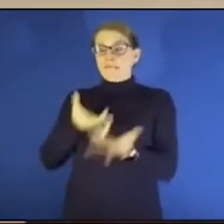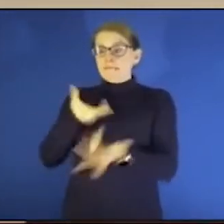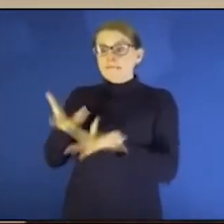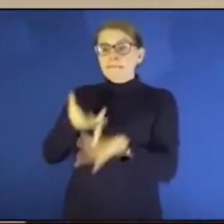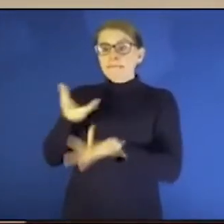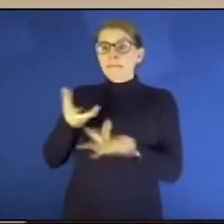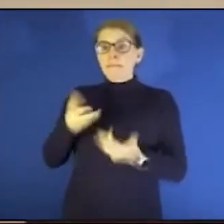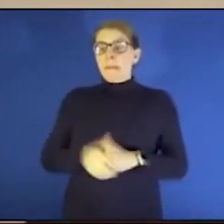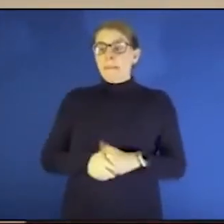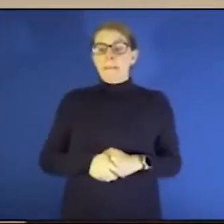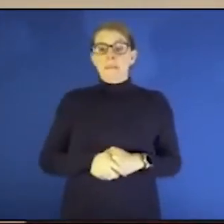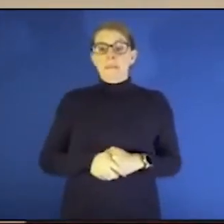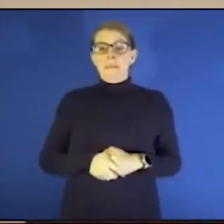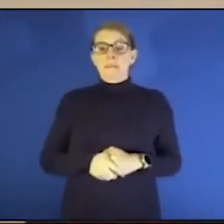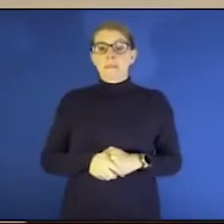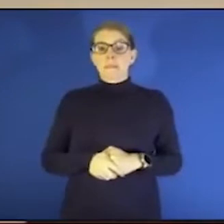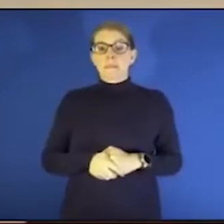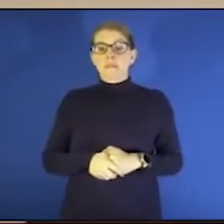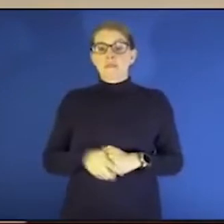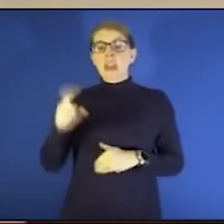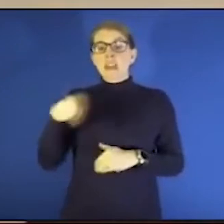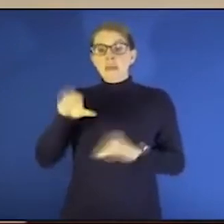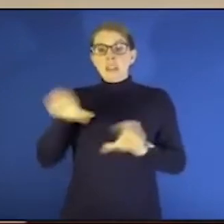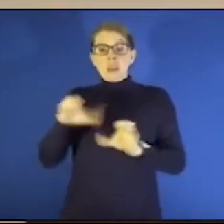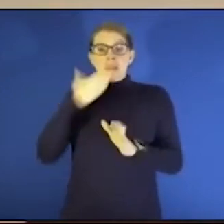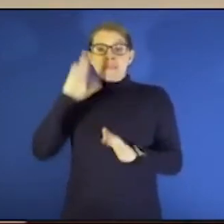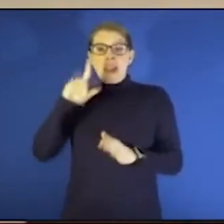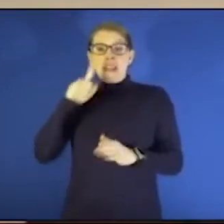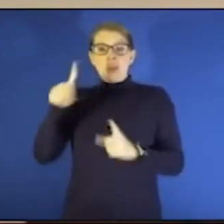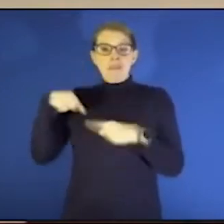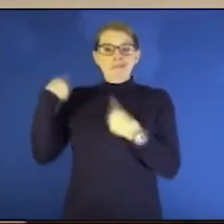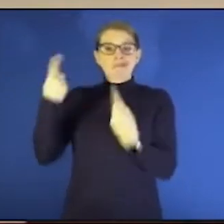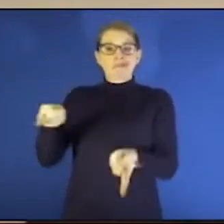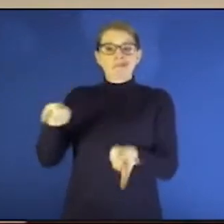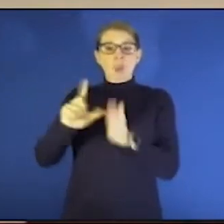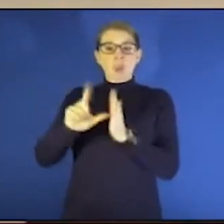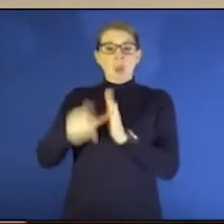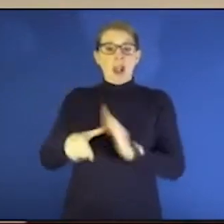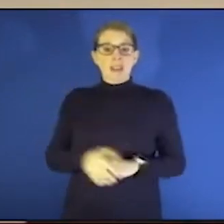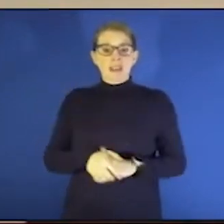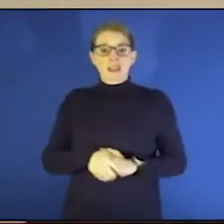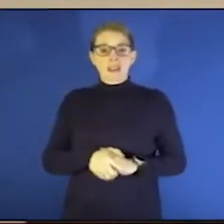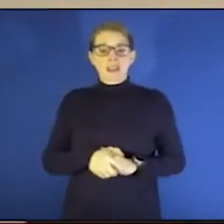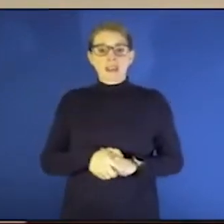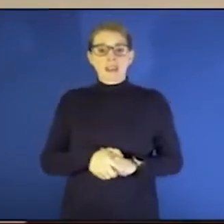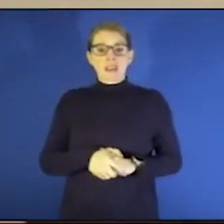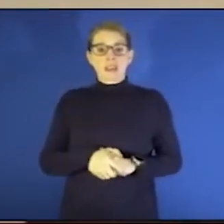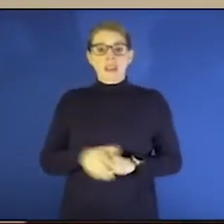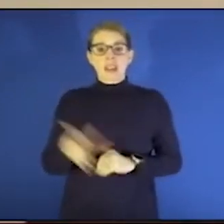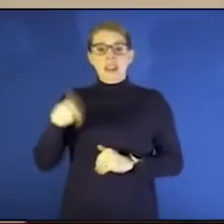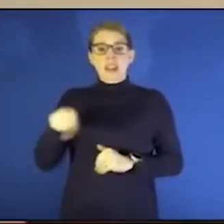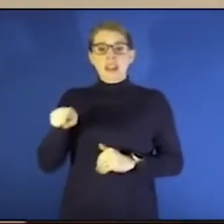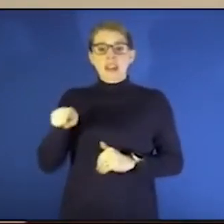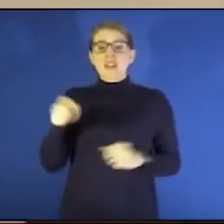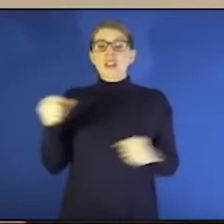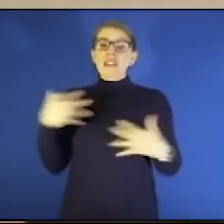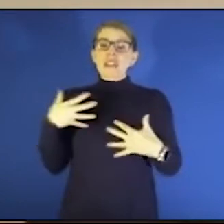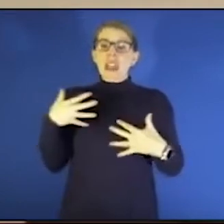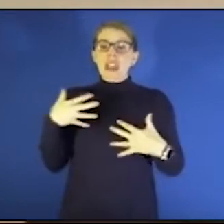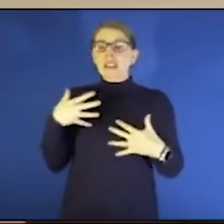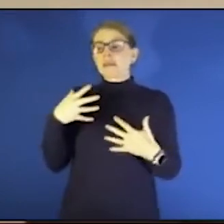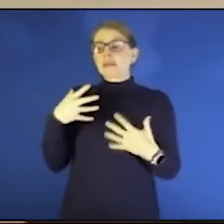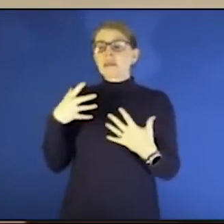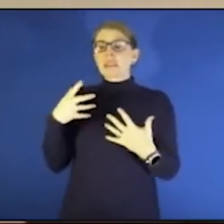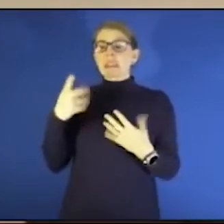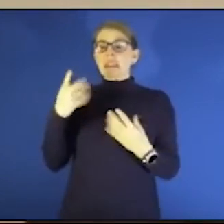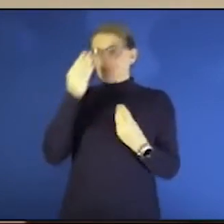really, they've been feeling very bad for quite a while. But they don't want to be able to, they're scared to say how sad they're feeling or how confused they've been feeling.